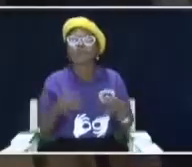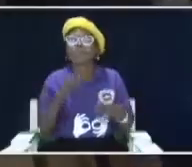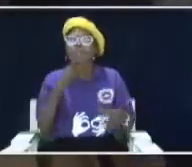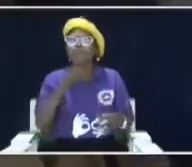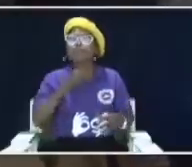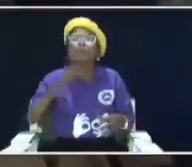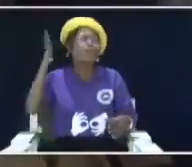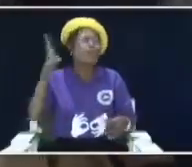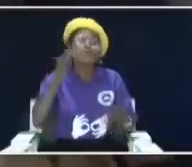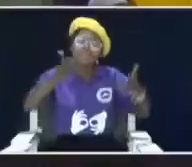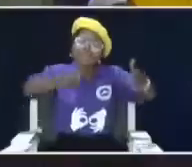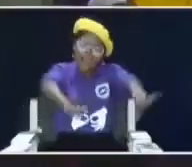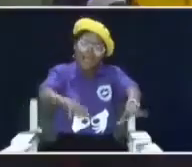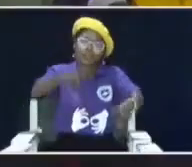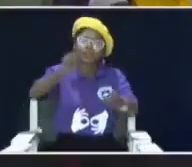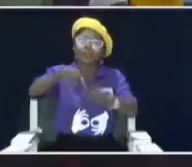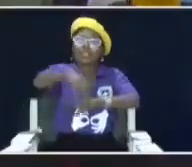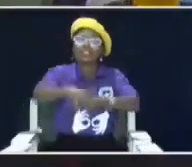Lord.